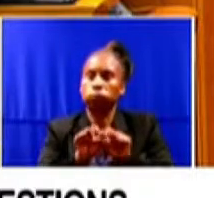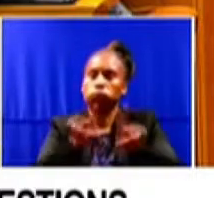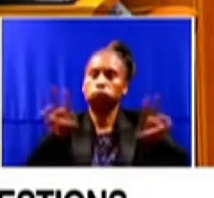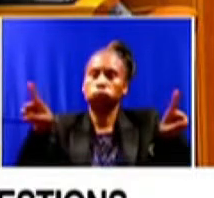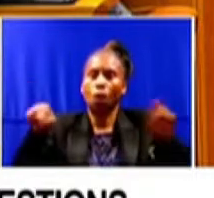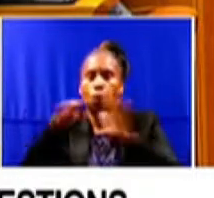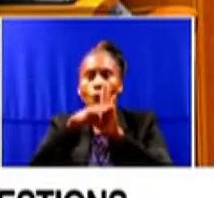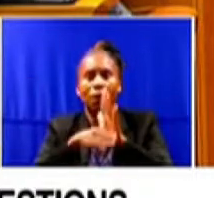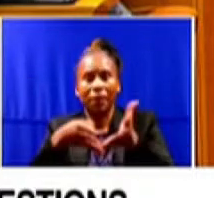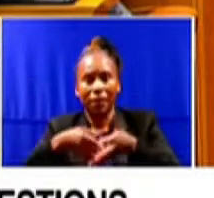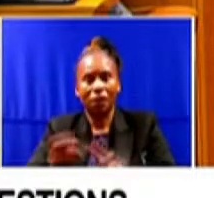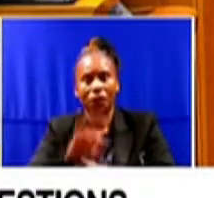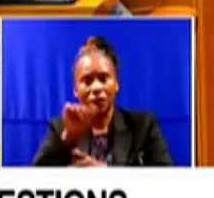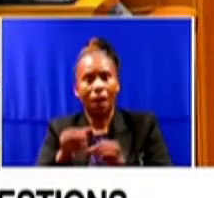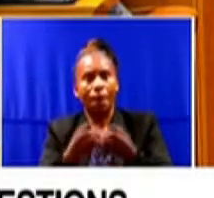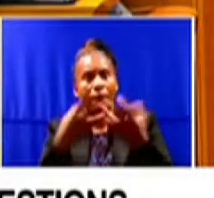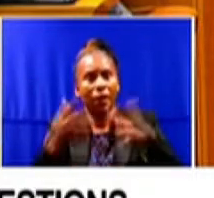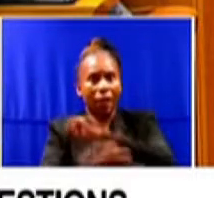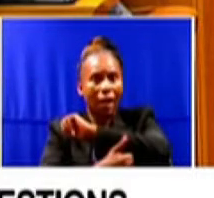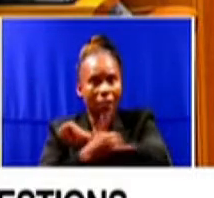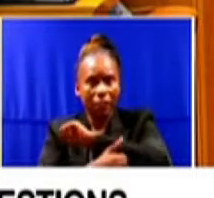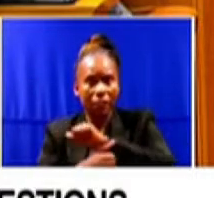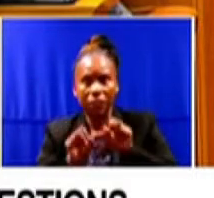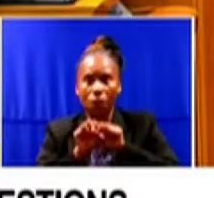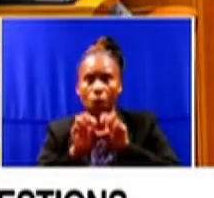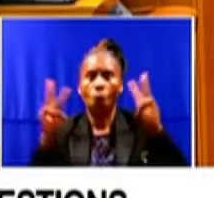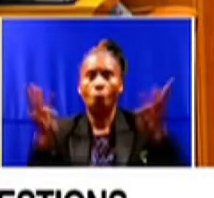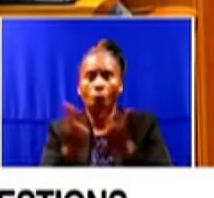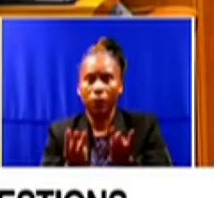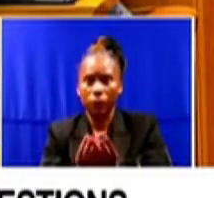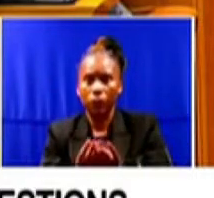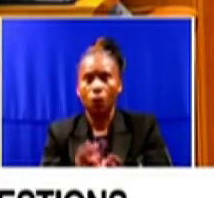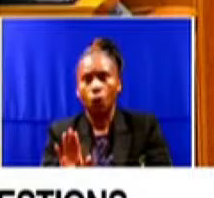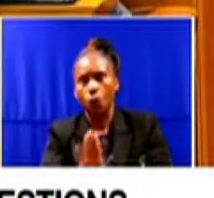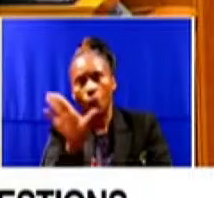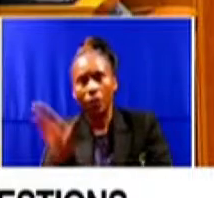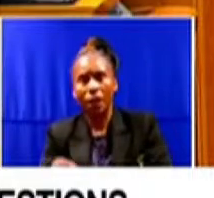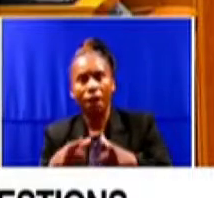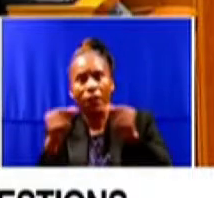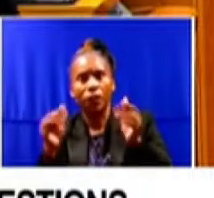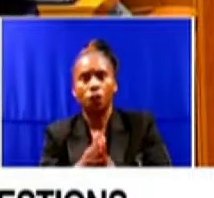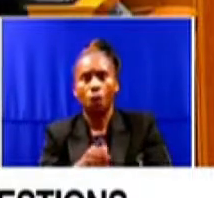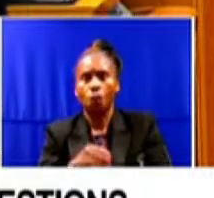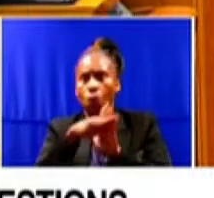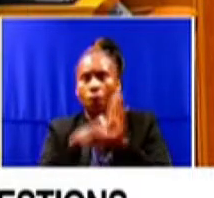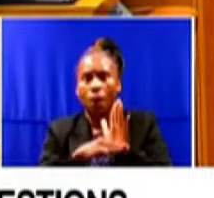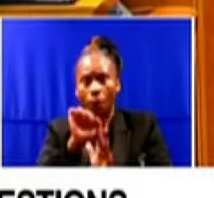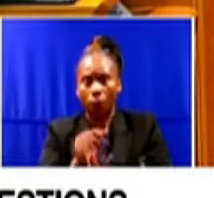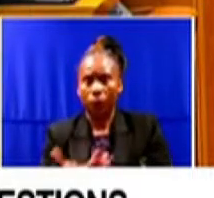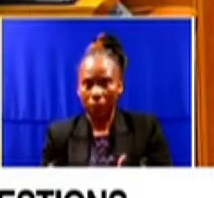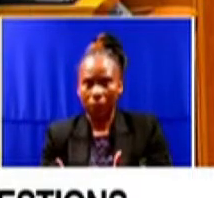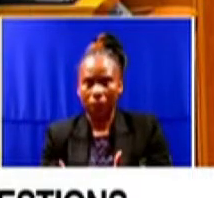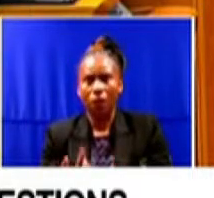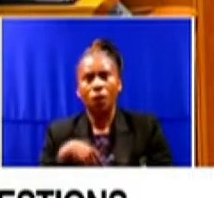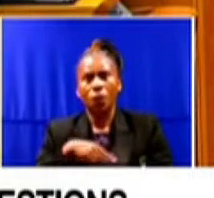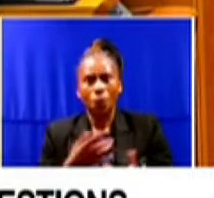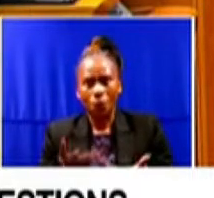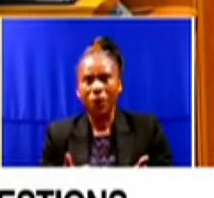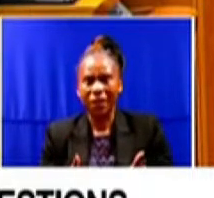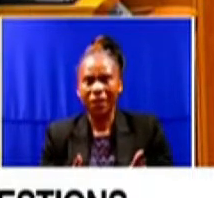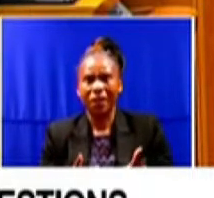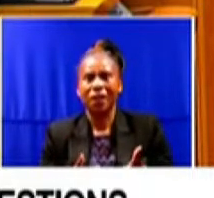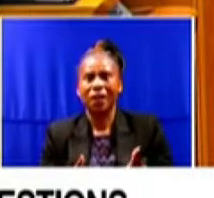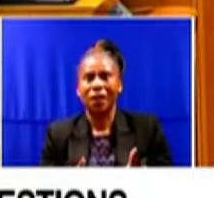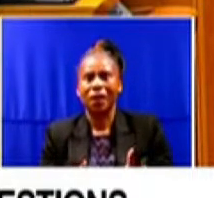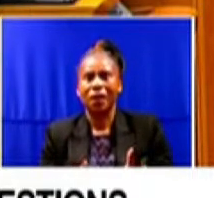Africa. Many countries around the world and the continent are nearly finished their programs or very well into them, and we're yet to put a single government